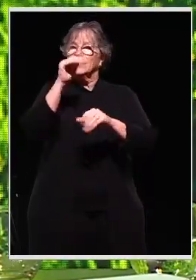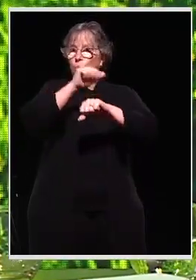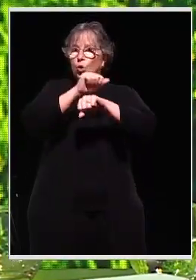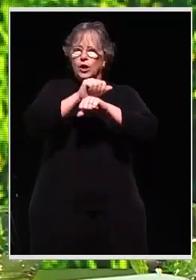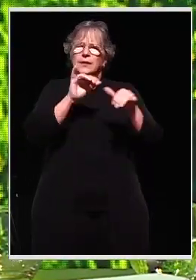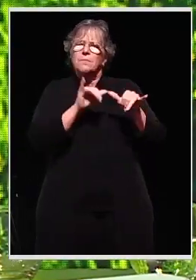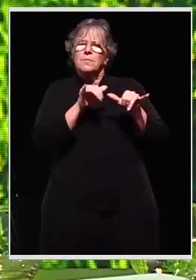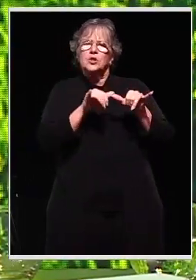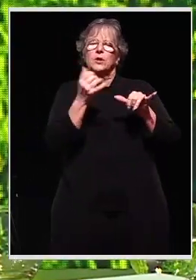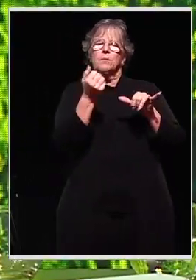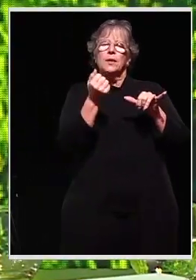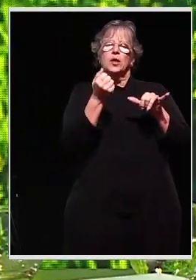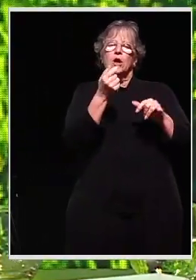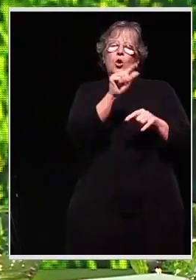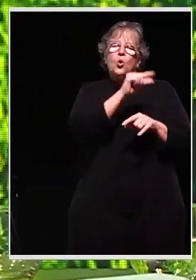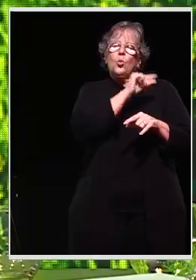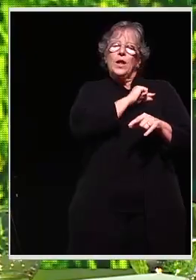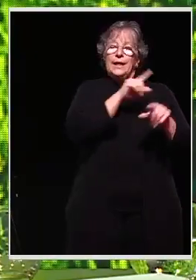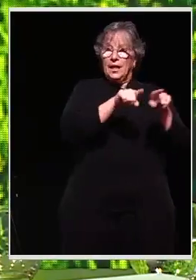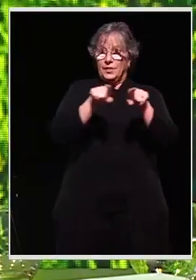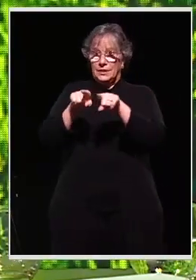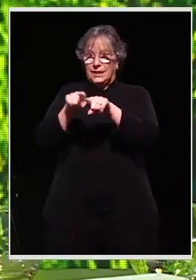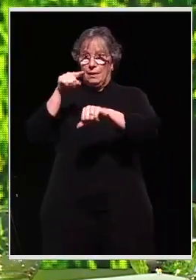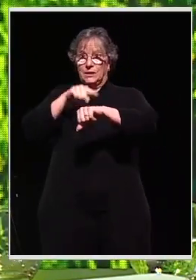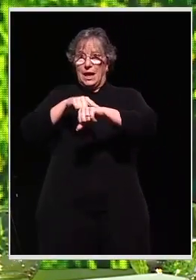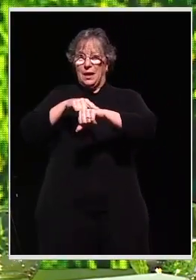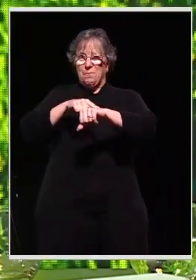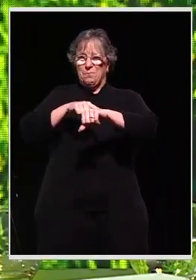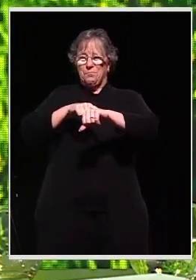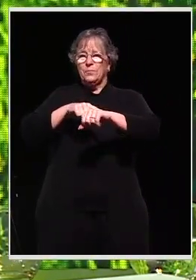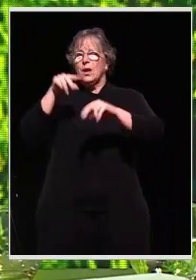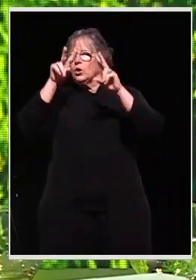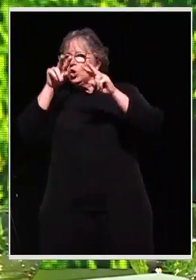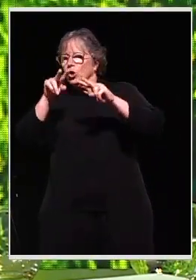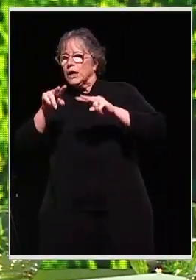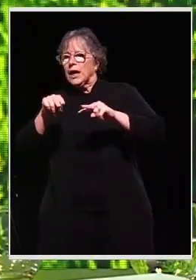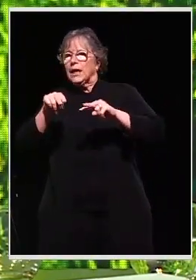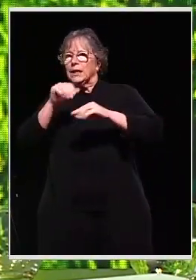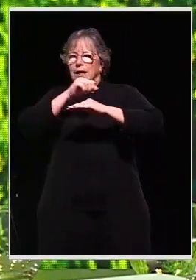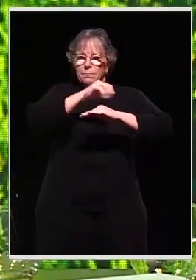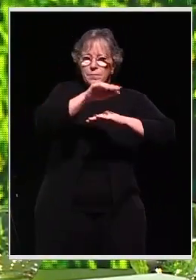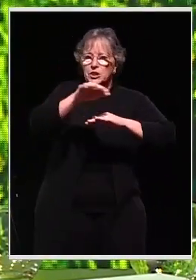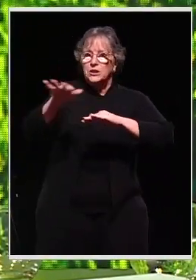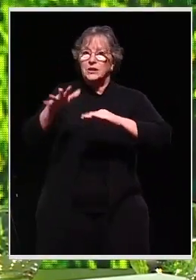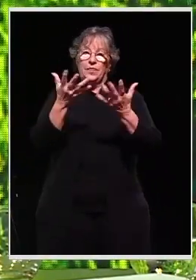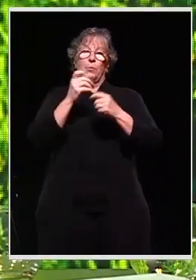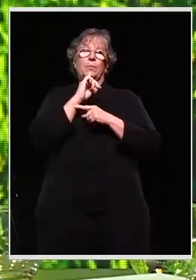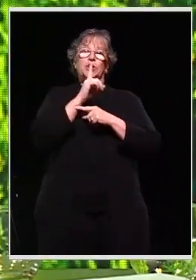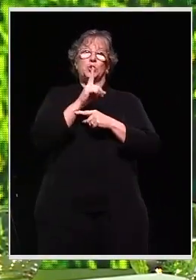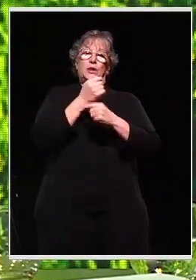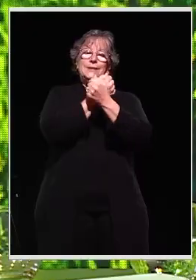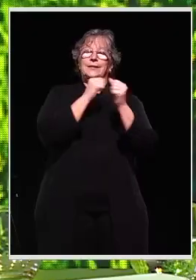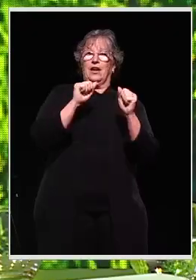milk quality while they're looking at emissions simultaneously with the different interventions. And that's to ensure that it's safe, it's healthy,